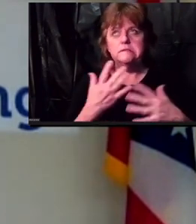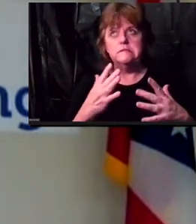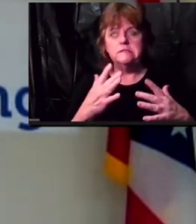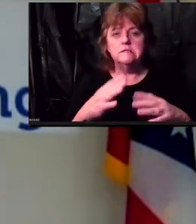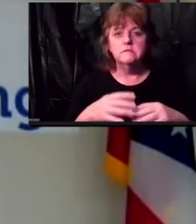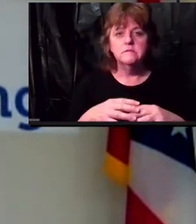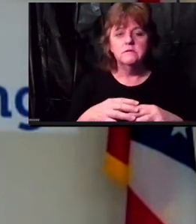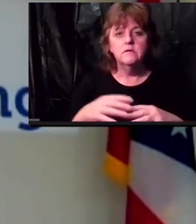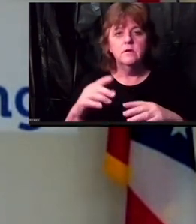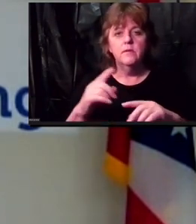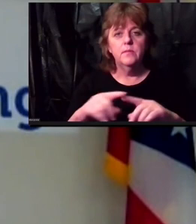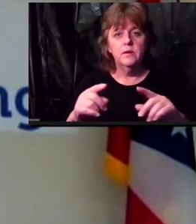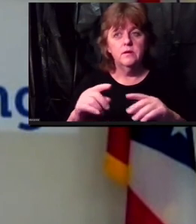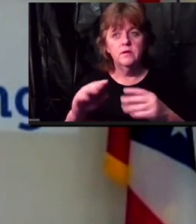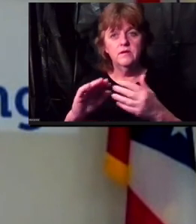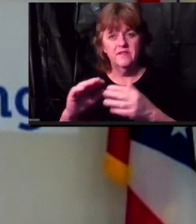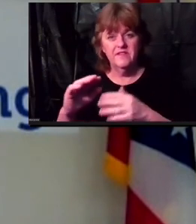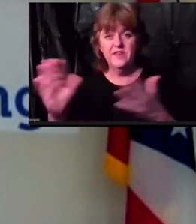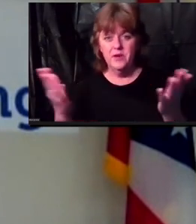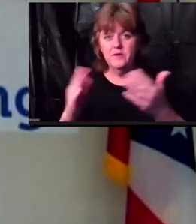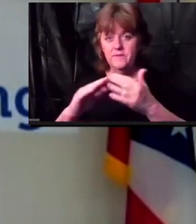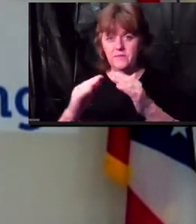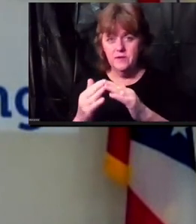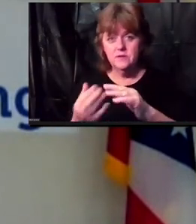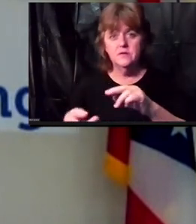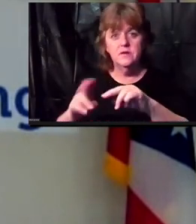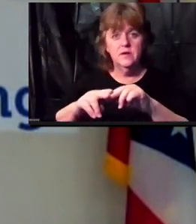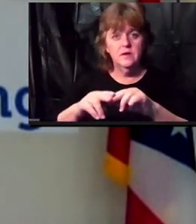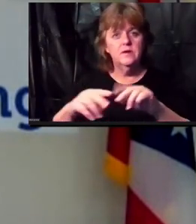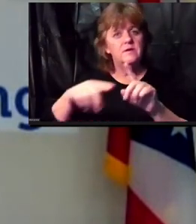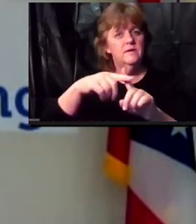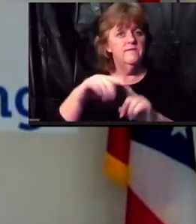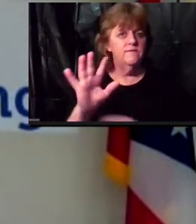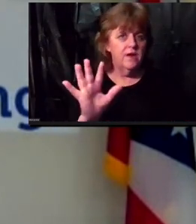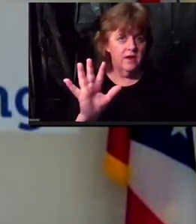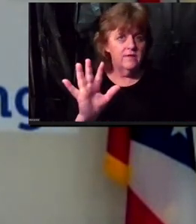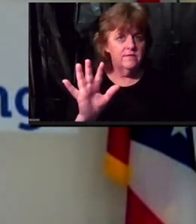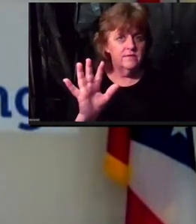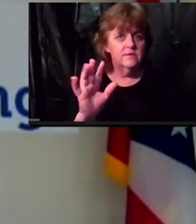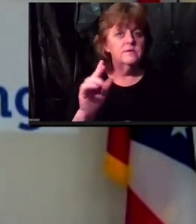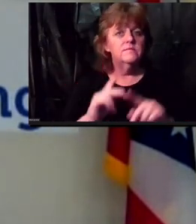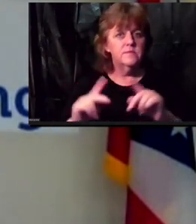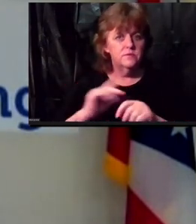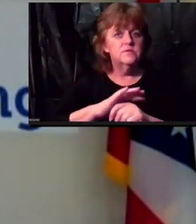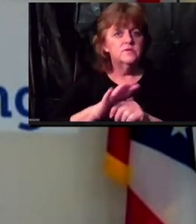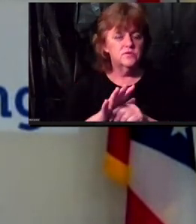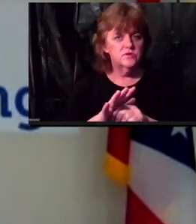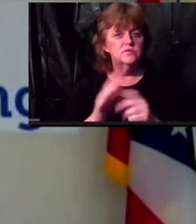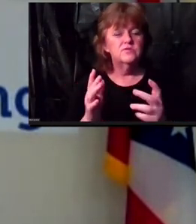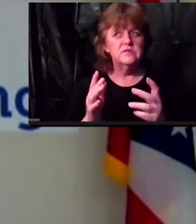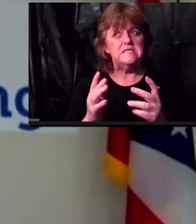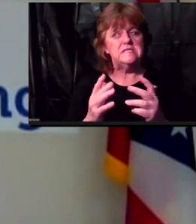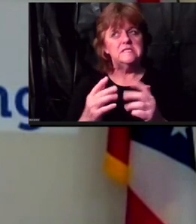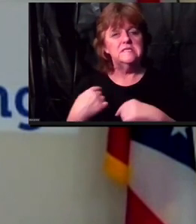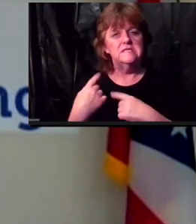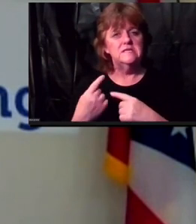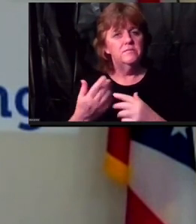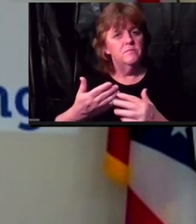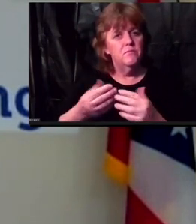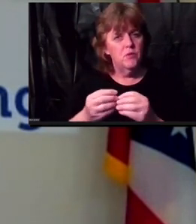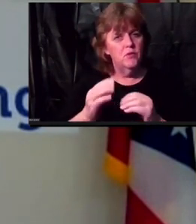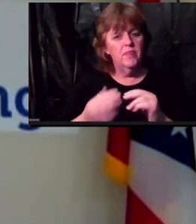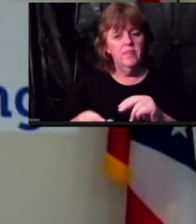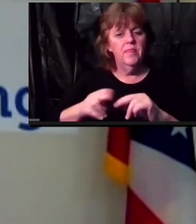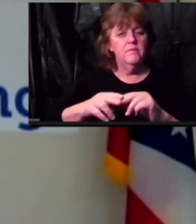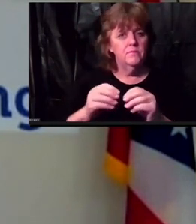village, we've seen that uptick. We are now at 5 cases. So that's more than we've been for a